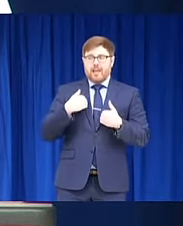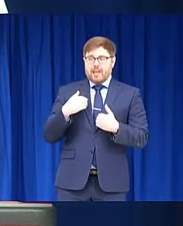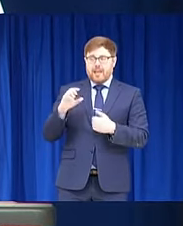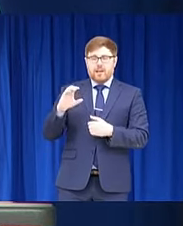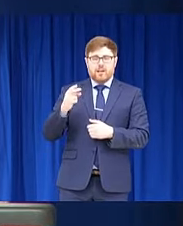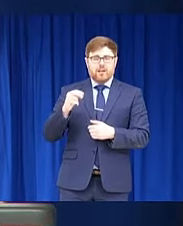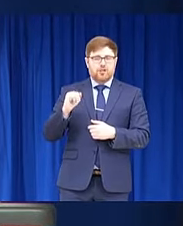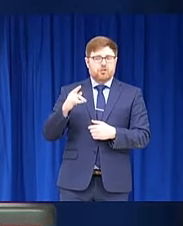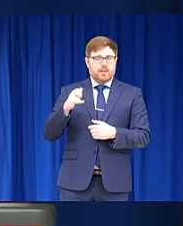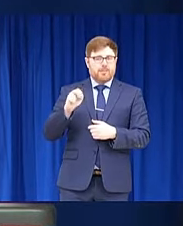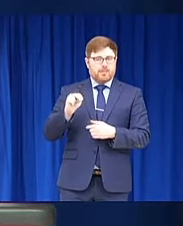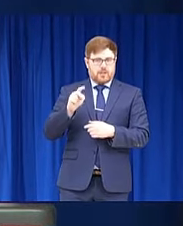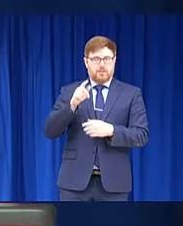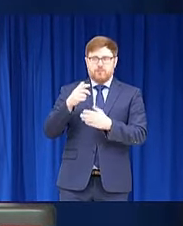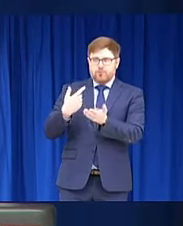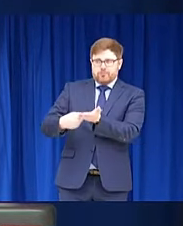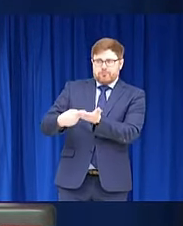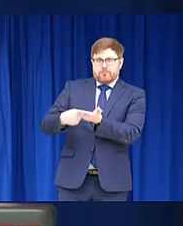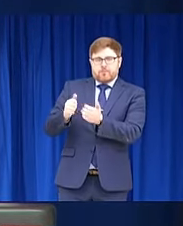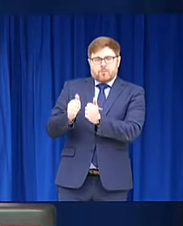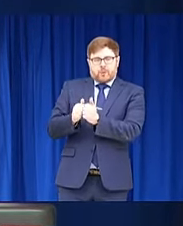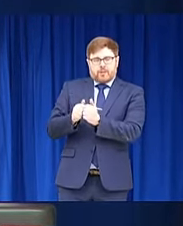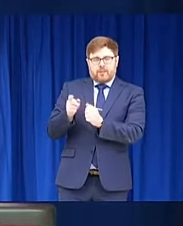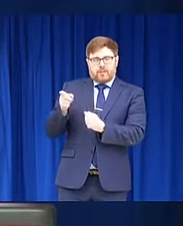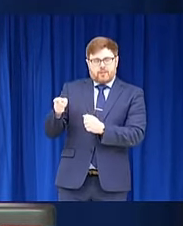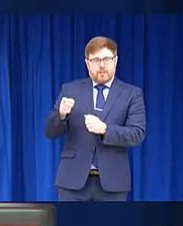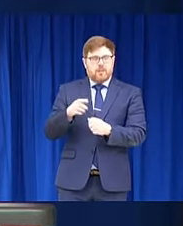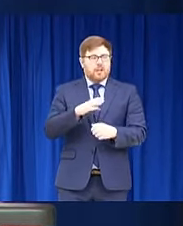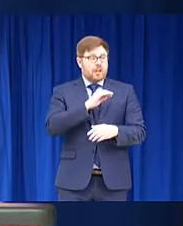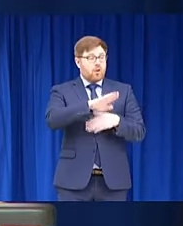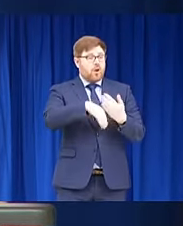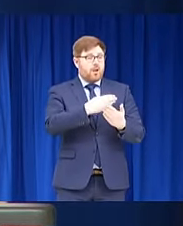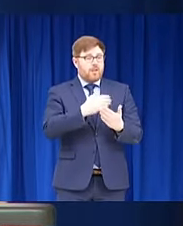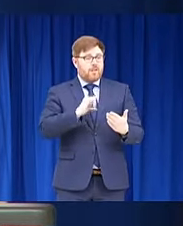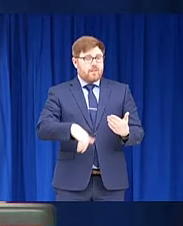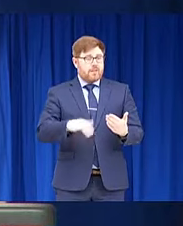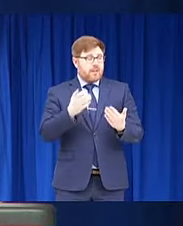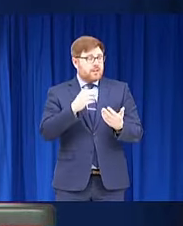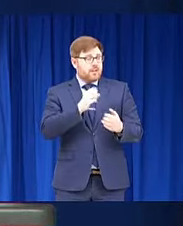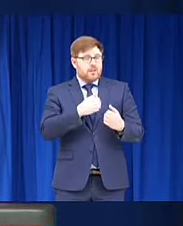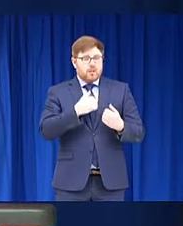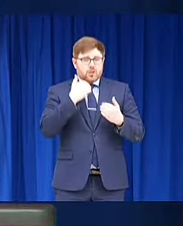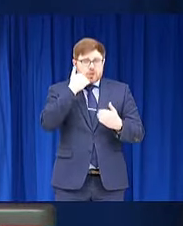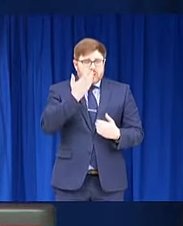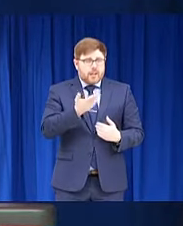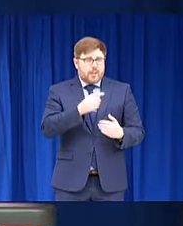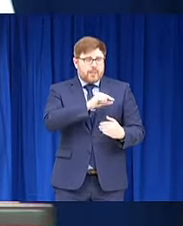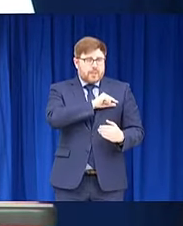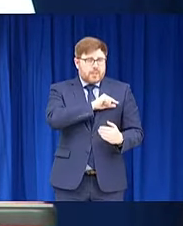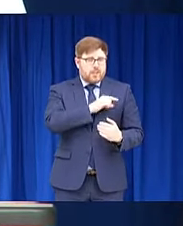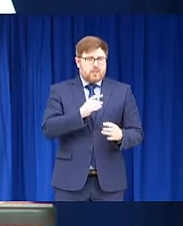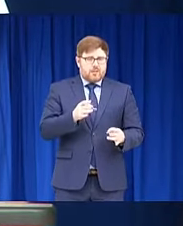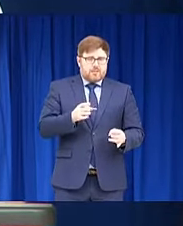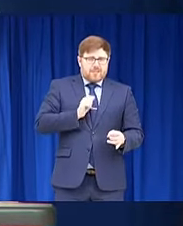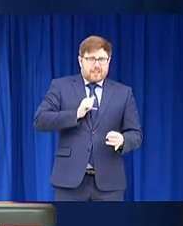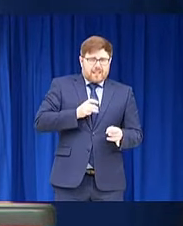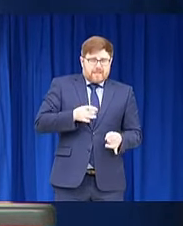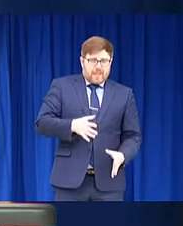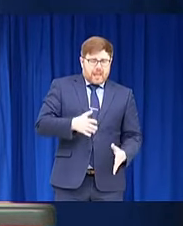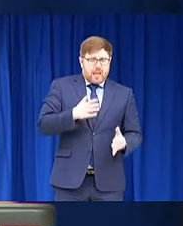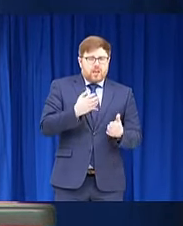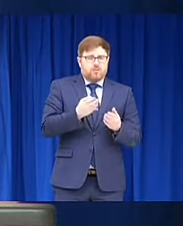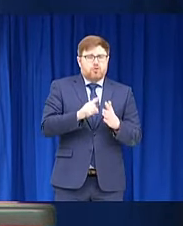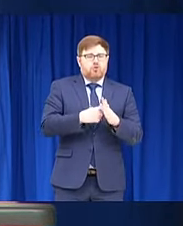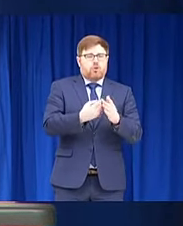to, and the shame, guilt, and self-loathing began to melt away. I built personal